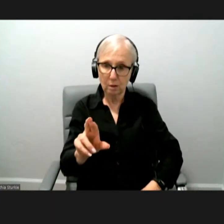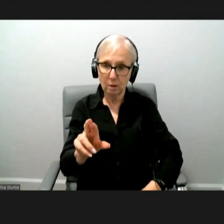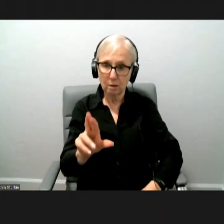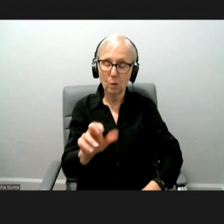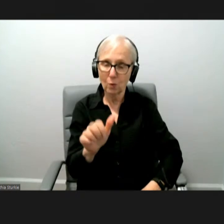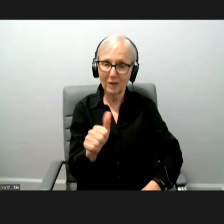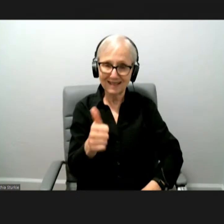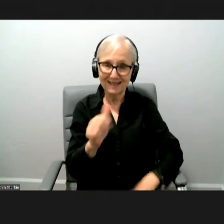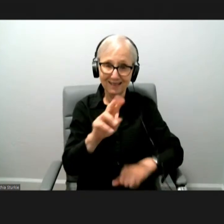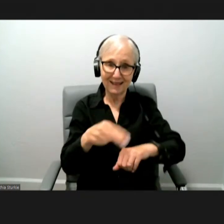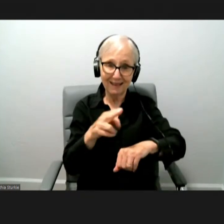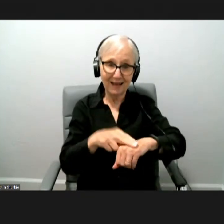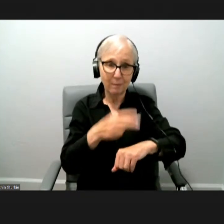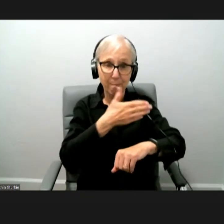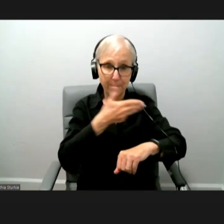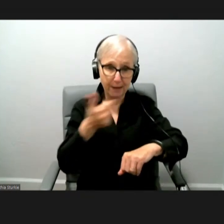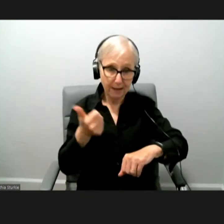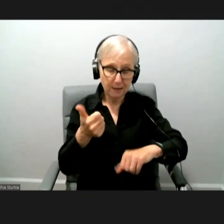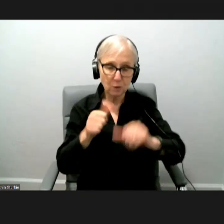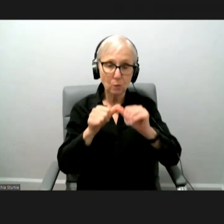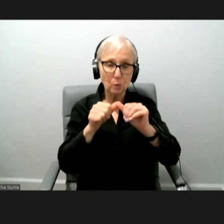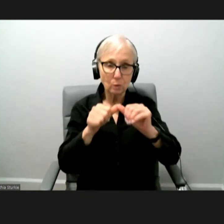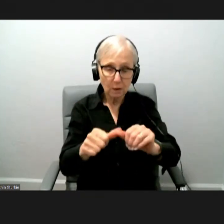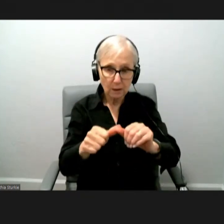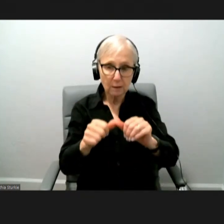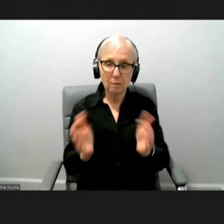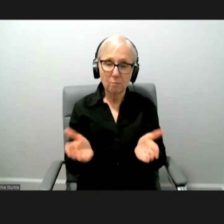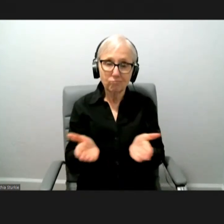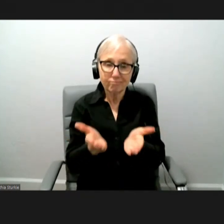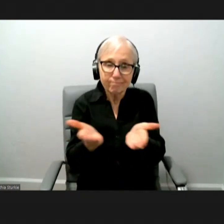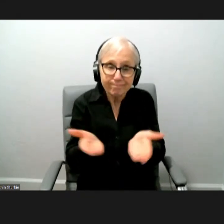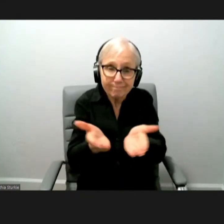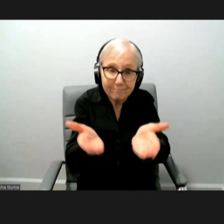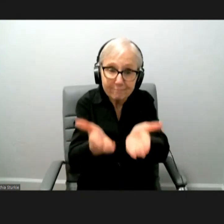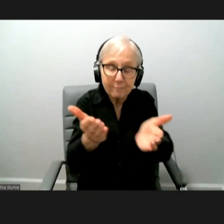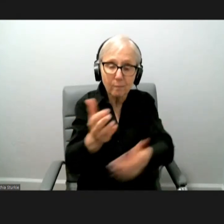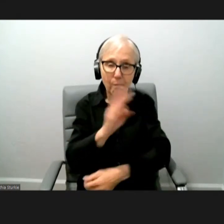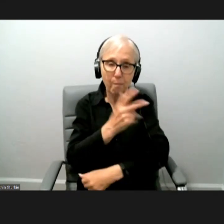the nation. We continue to promote boosters